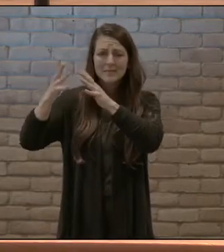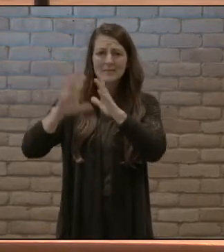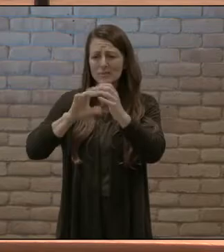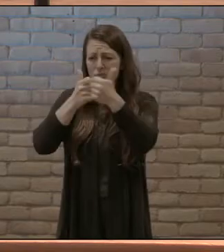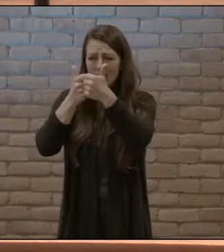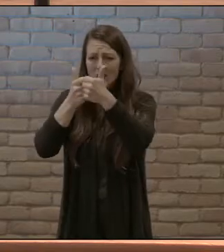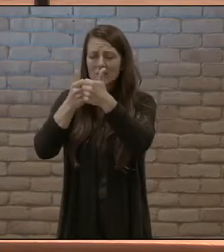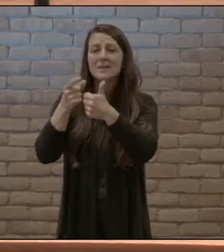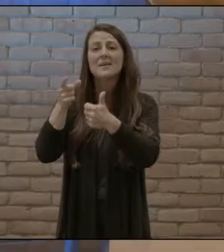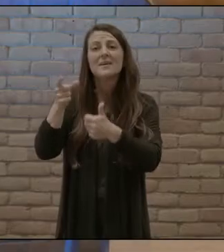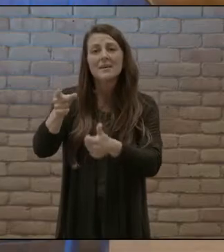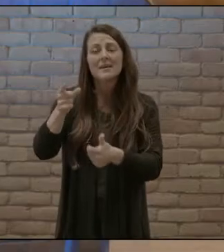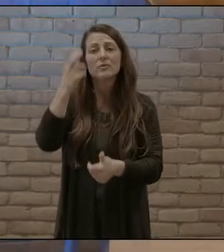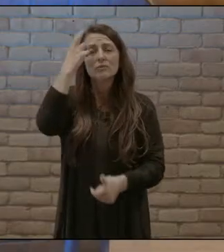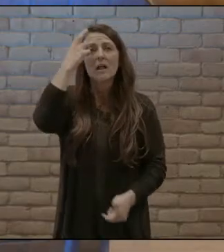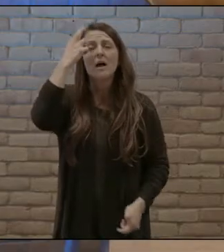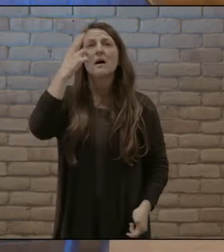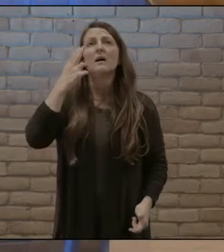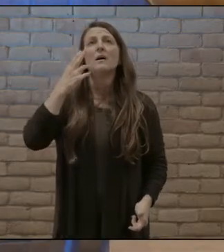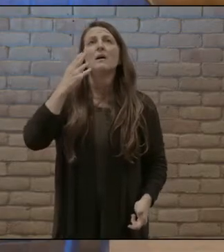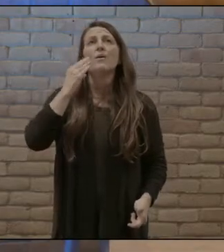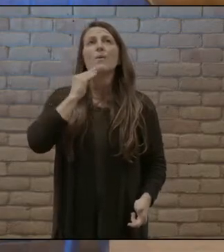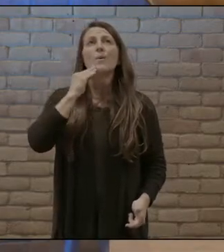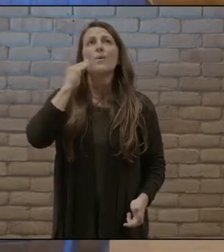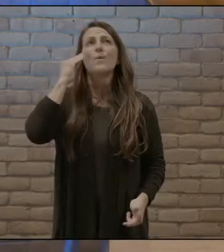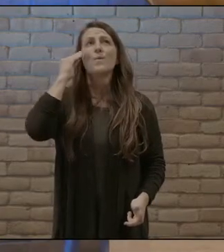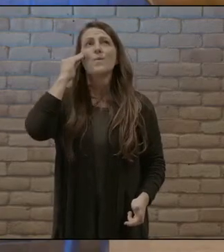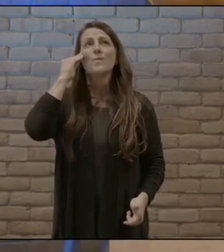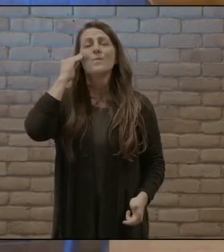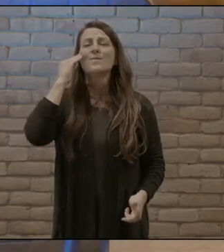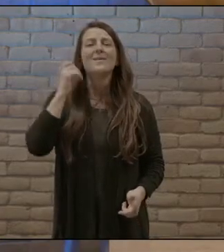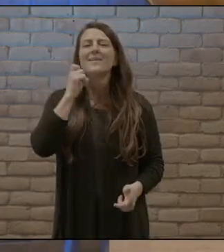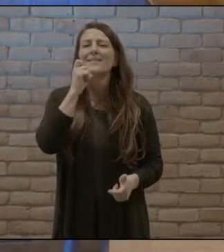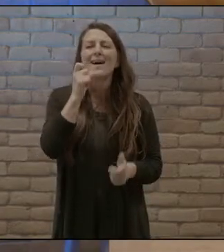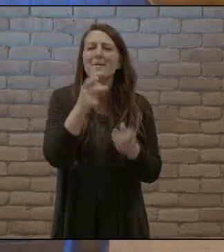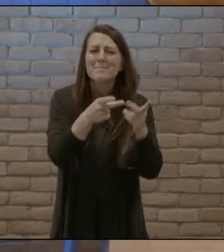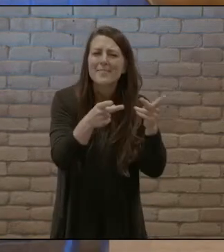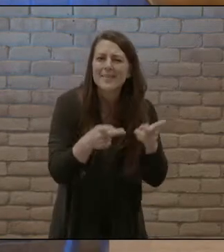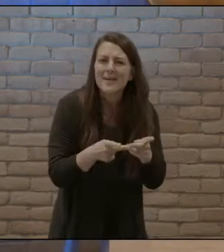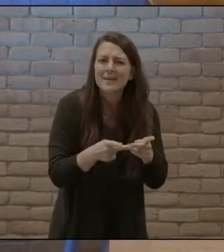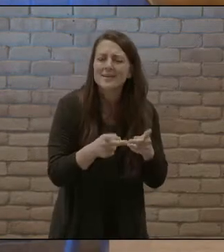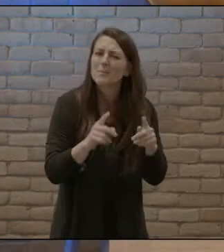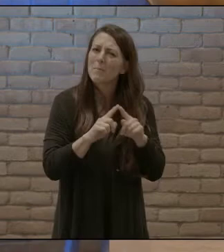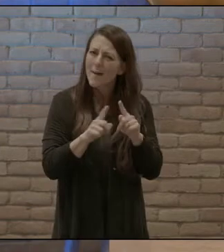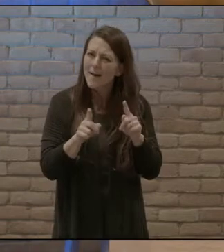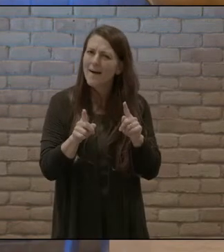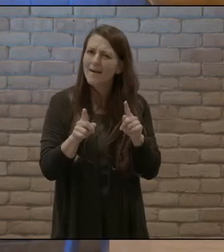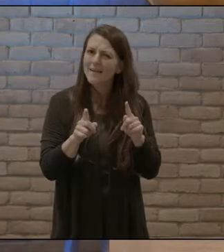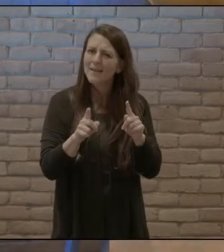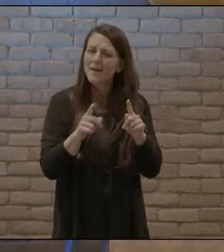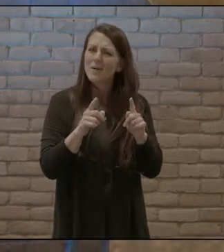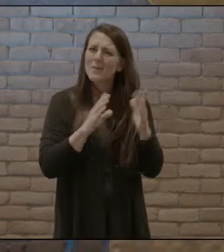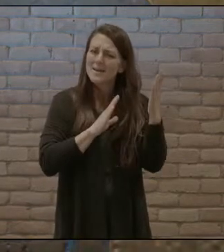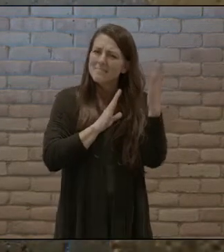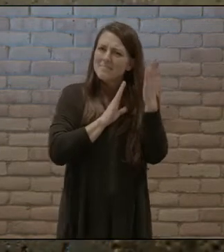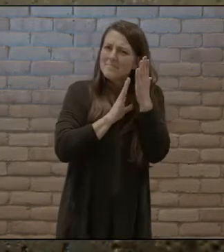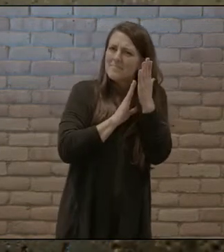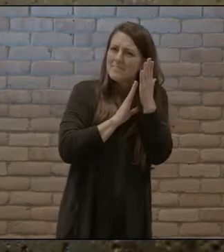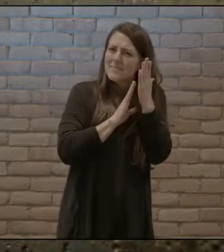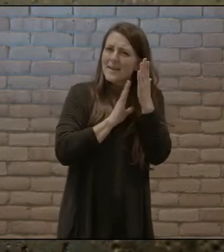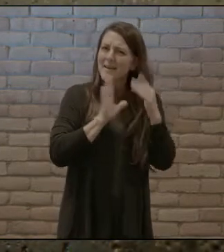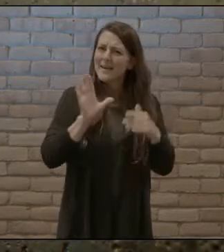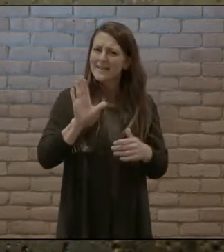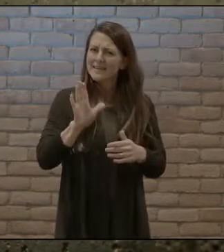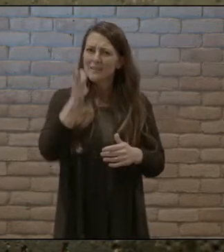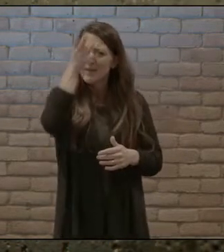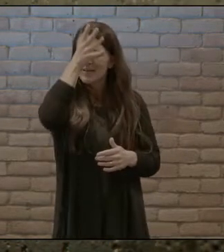is. And home is more than just a place for him, but it's being in the presence of his father. And so he says,